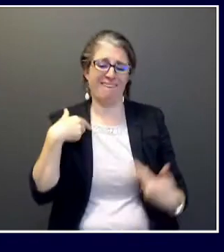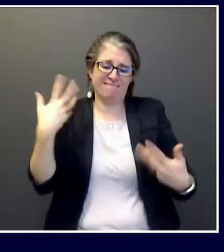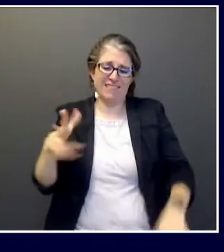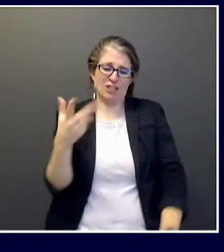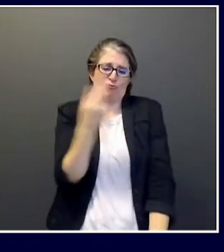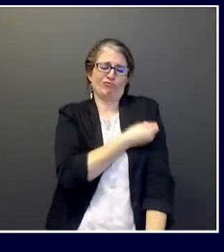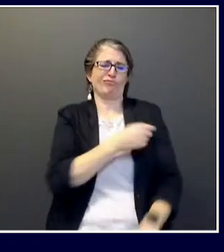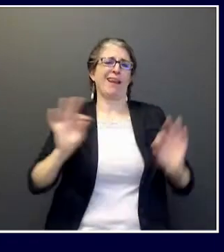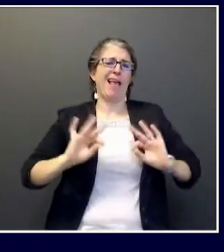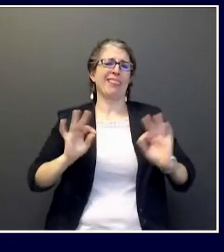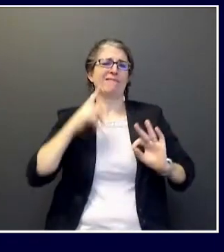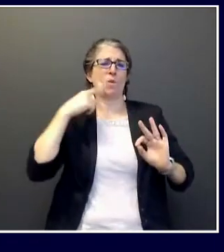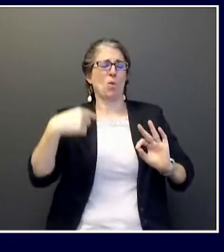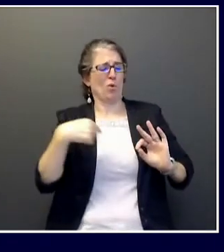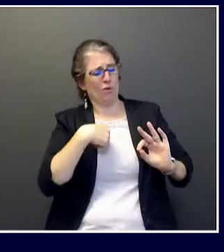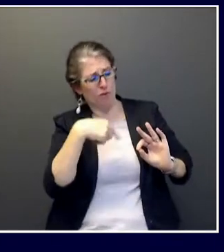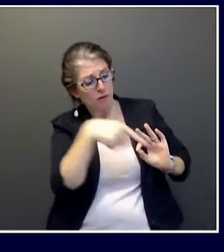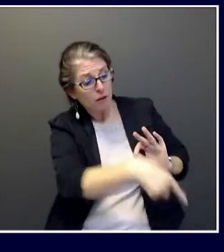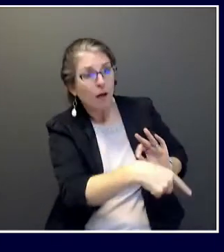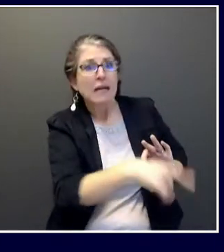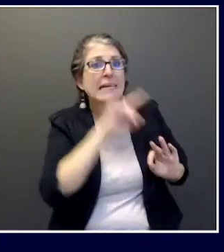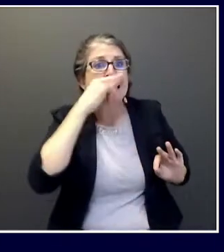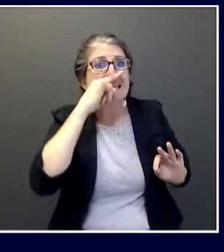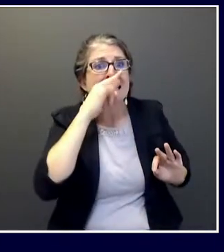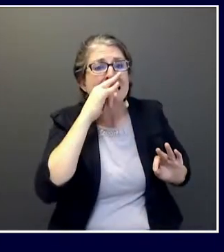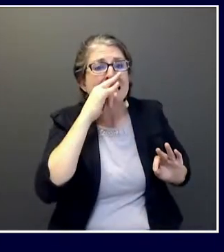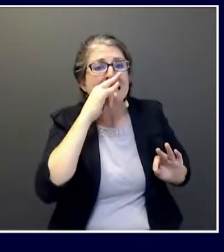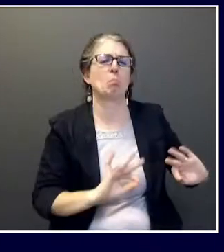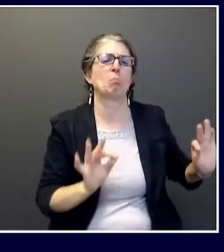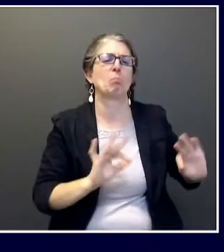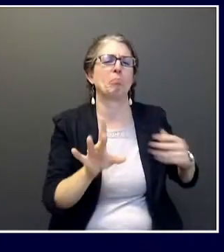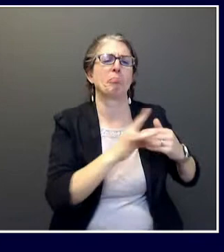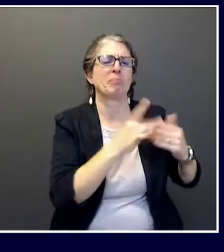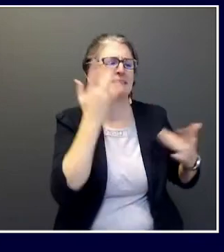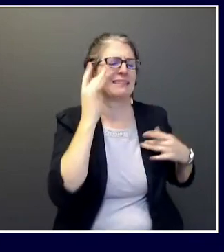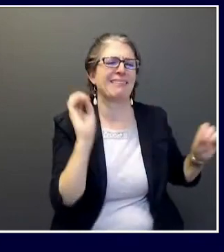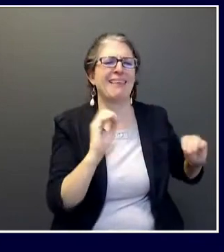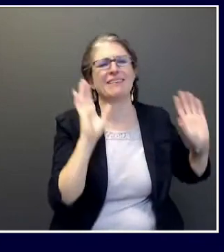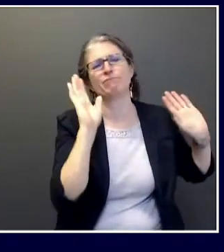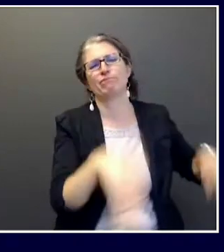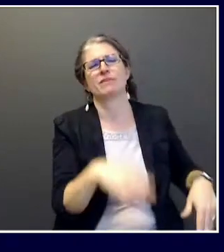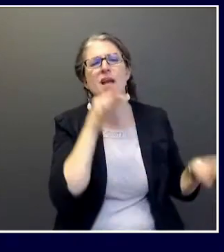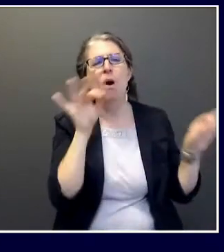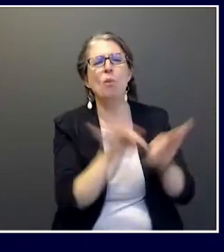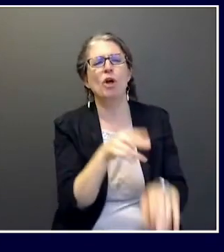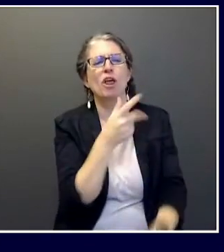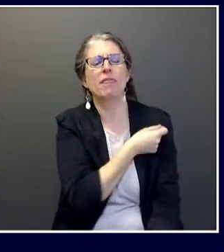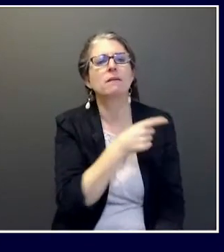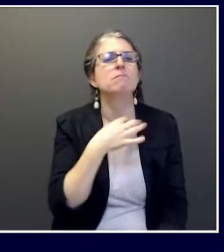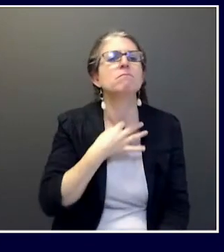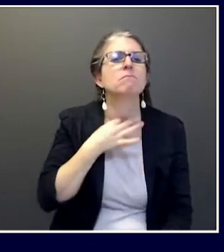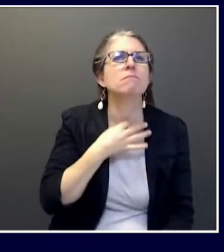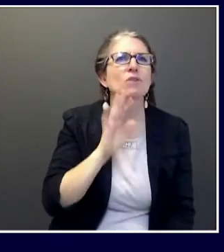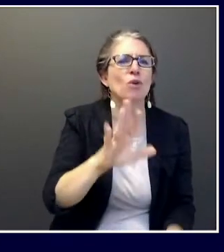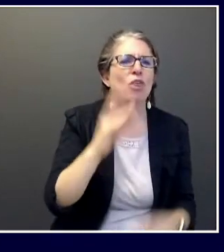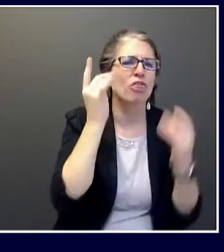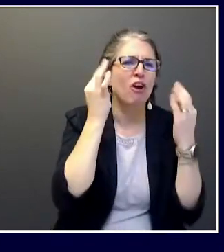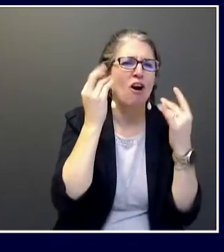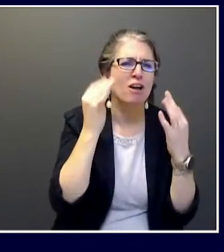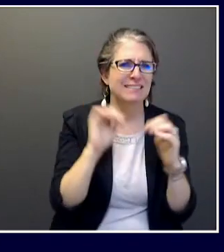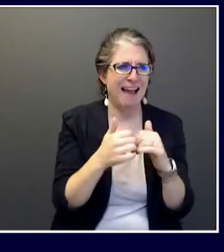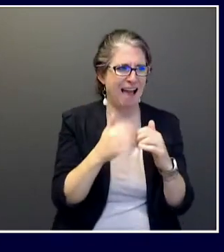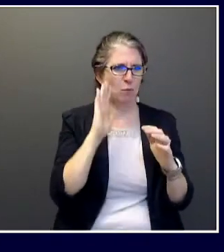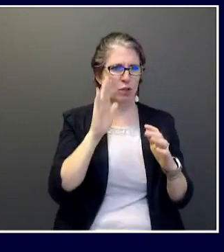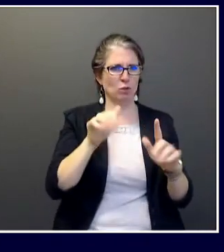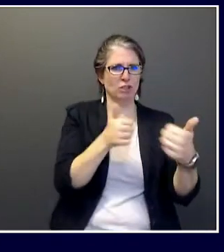they've been confined to the older populations and people who are immunocompromised, et cetera. I know there are some kids in the